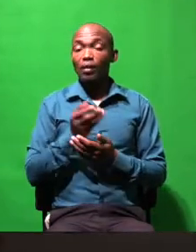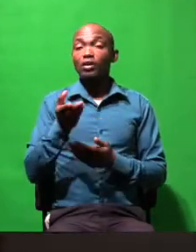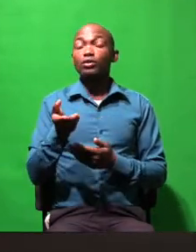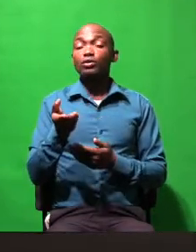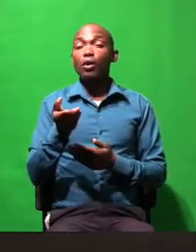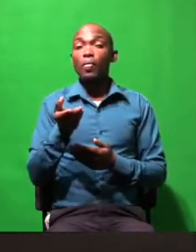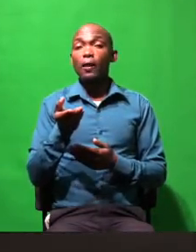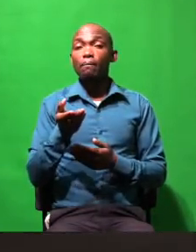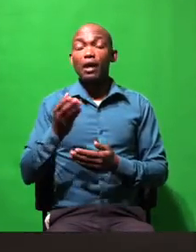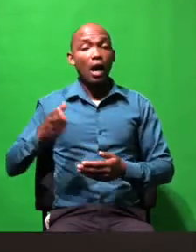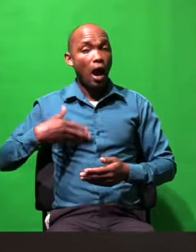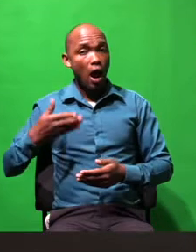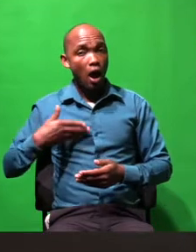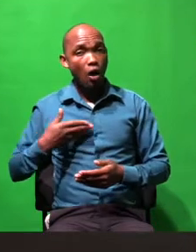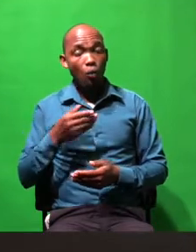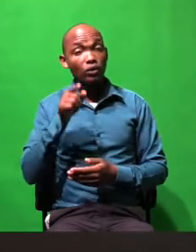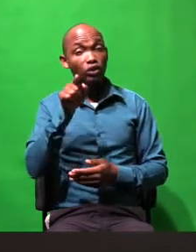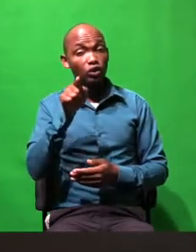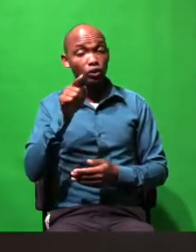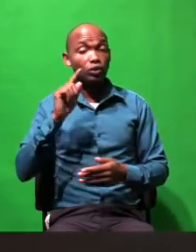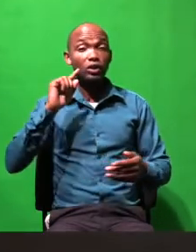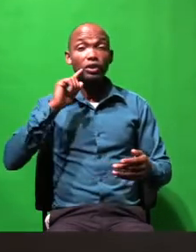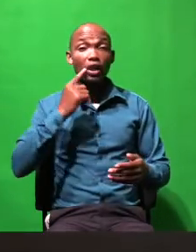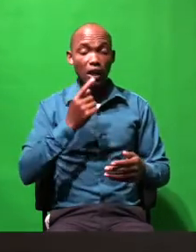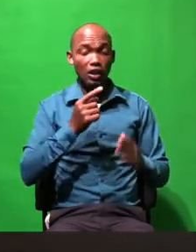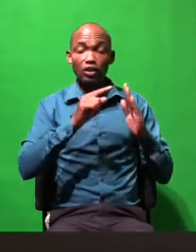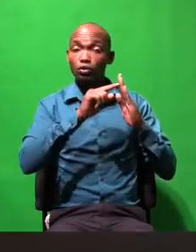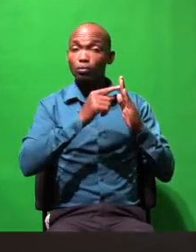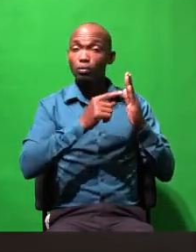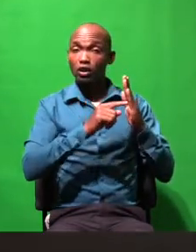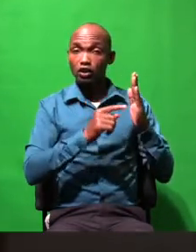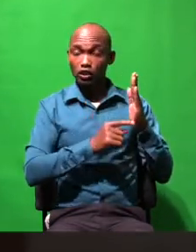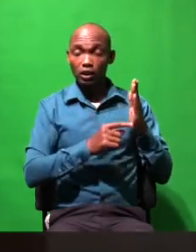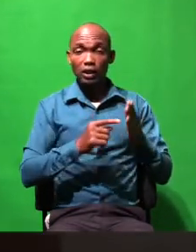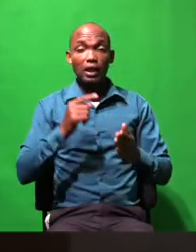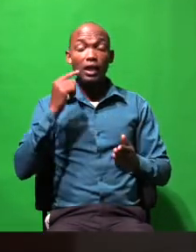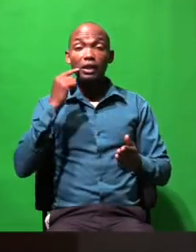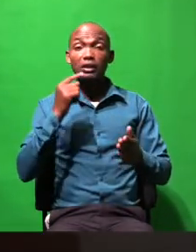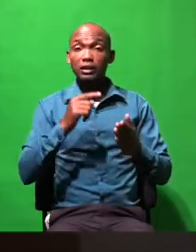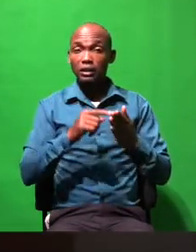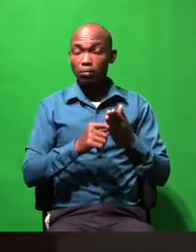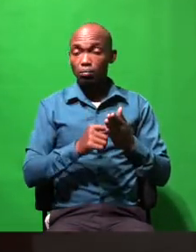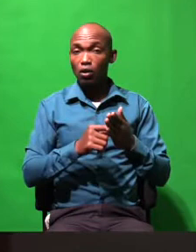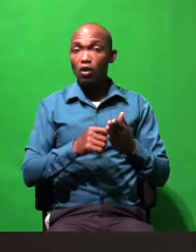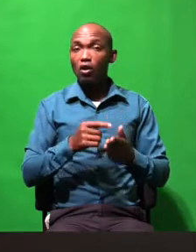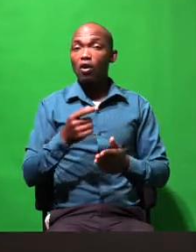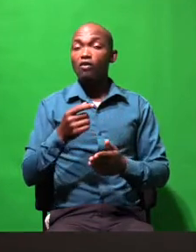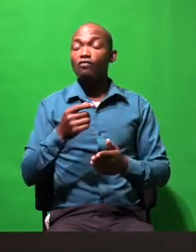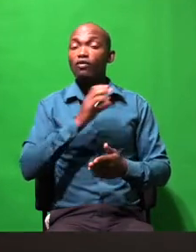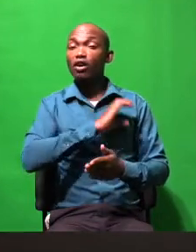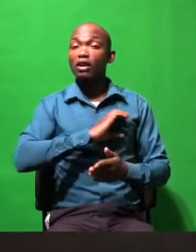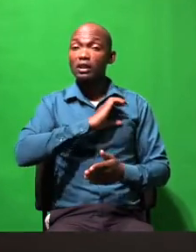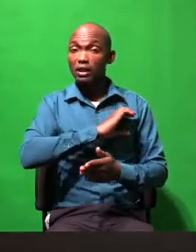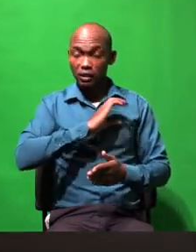So I want you try to mention example of traits or characteristics